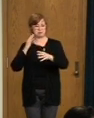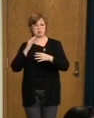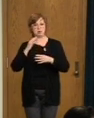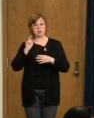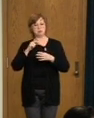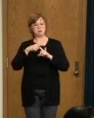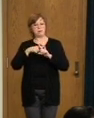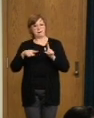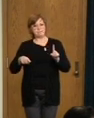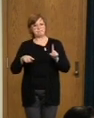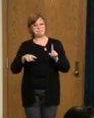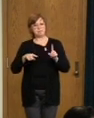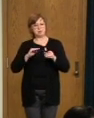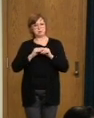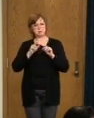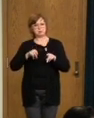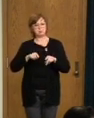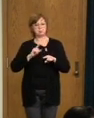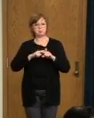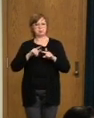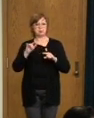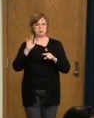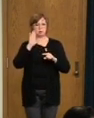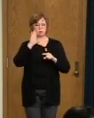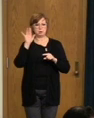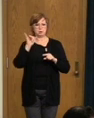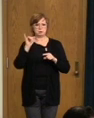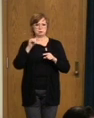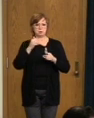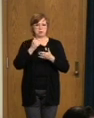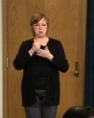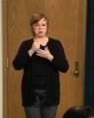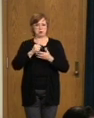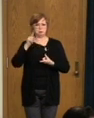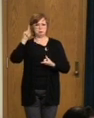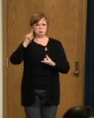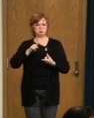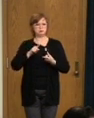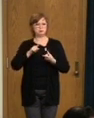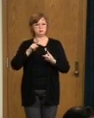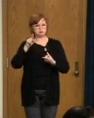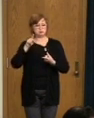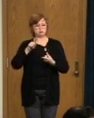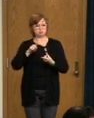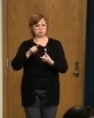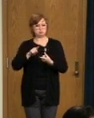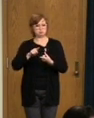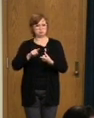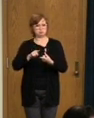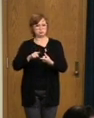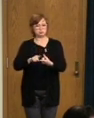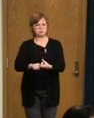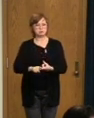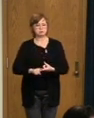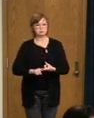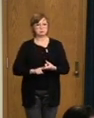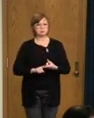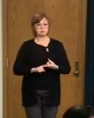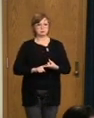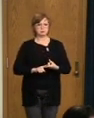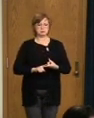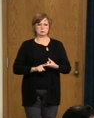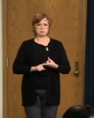in there, but also will just help slow things down over the course of the next number of weeks and just allow us